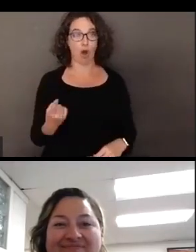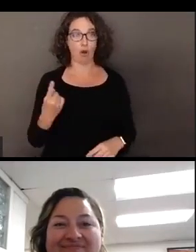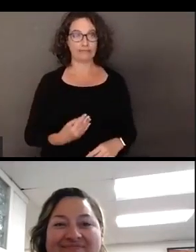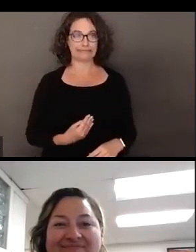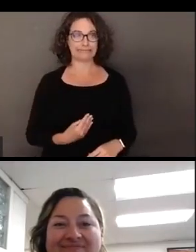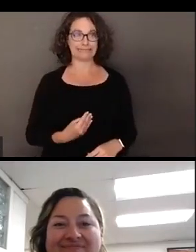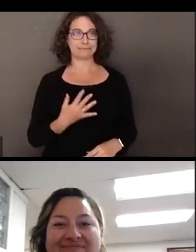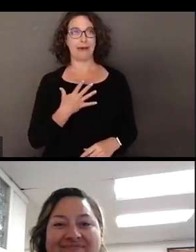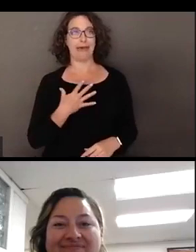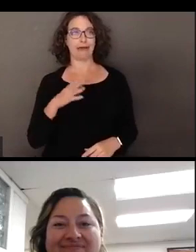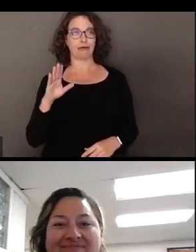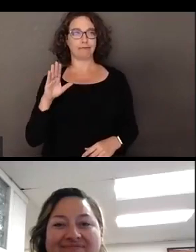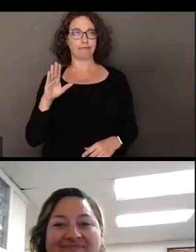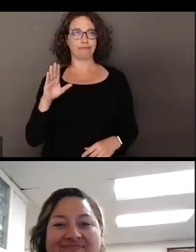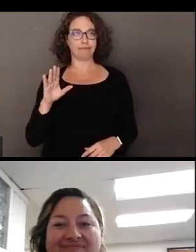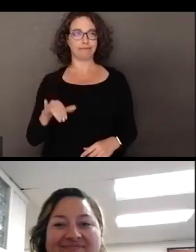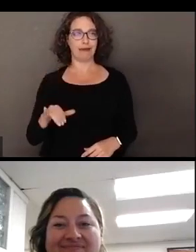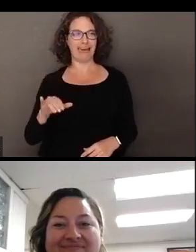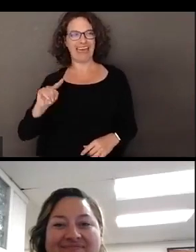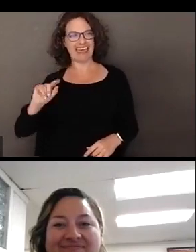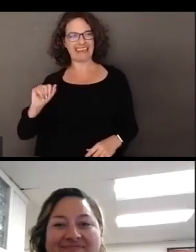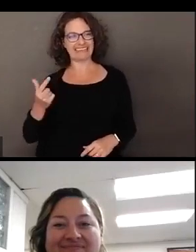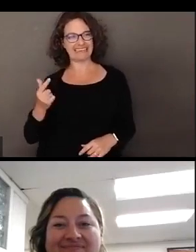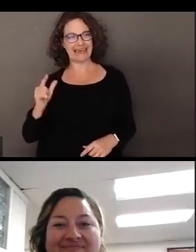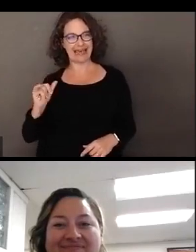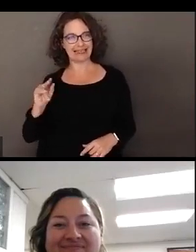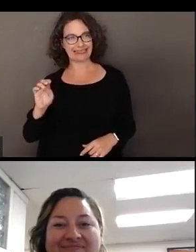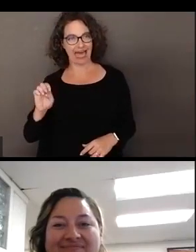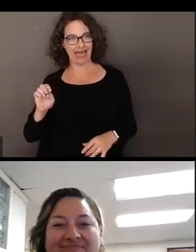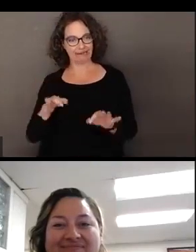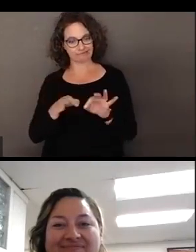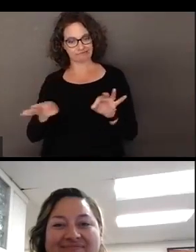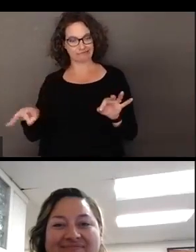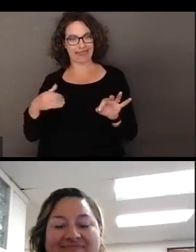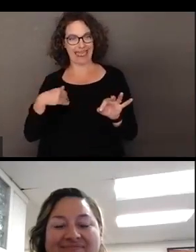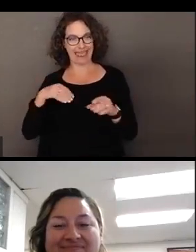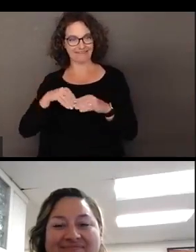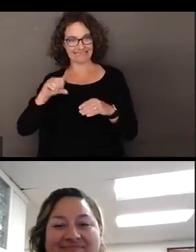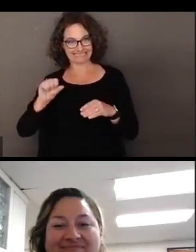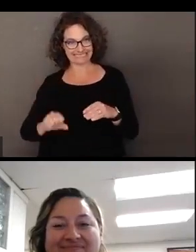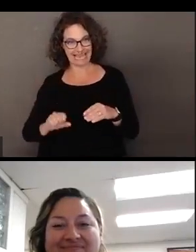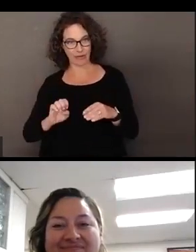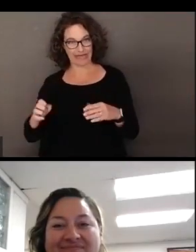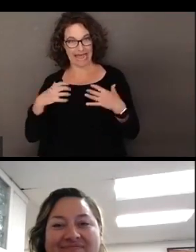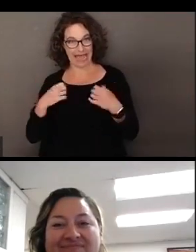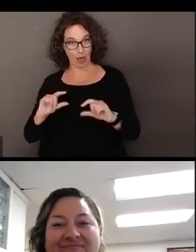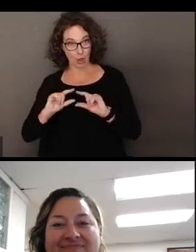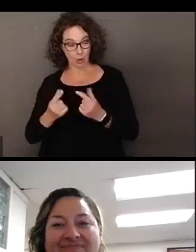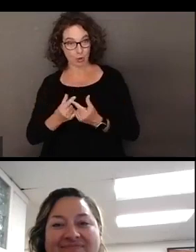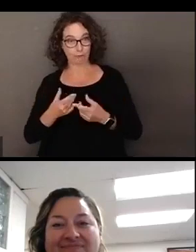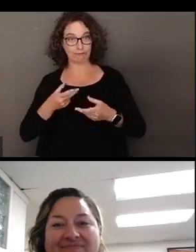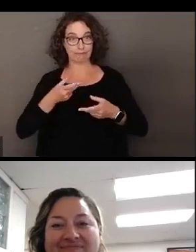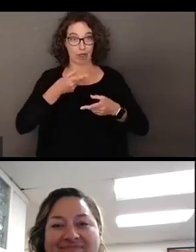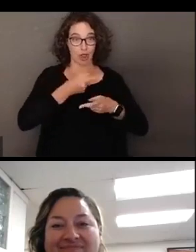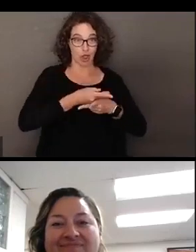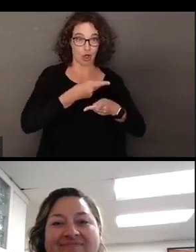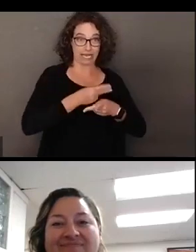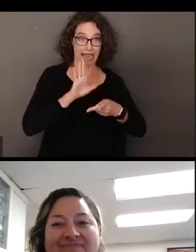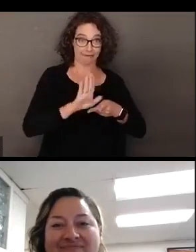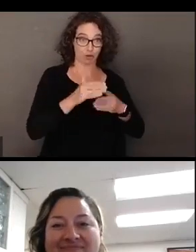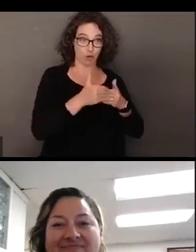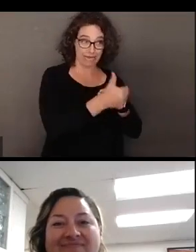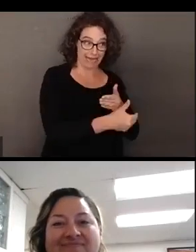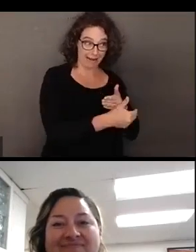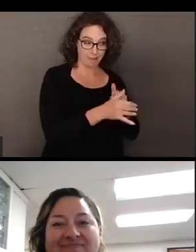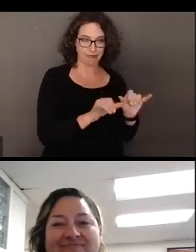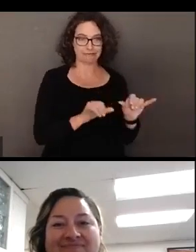the tagline that they have down at the Southeast Health Group of looking after your neighbor as well as you look after